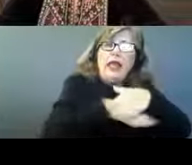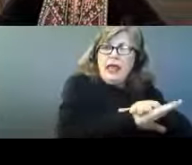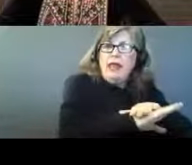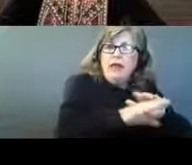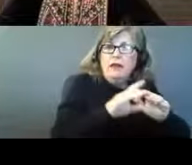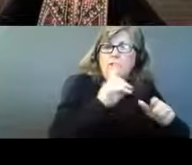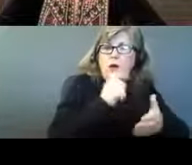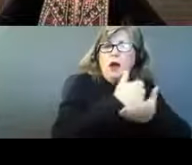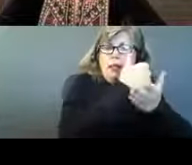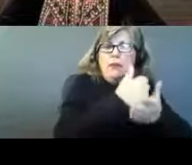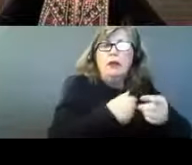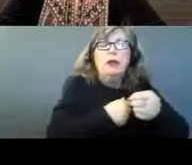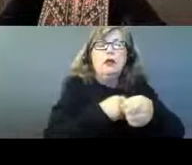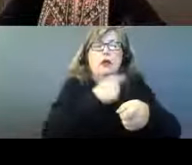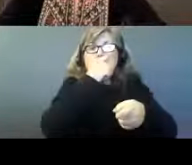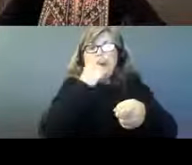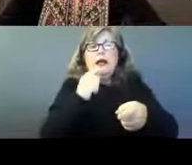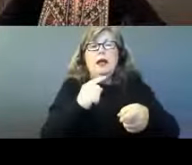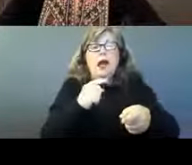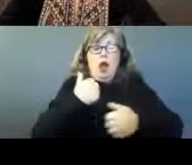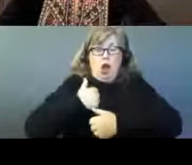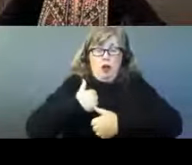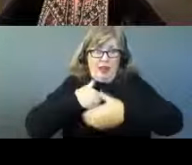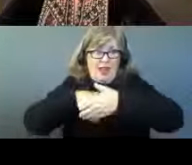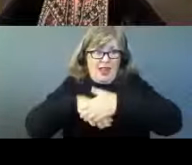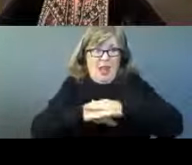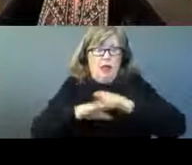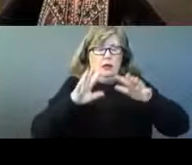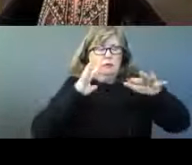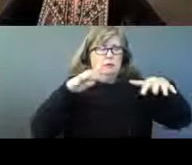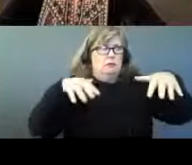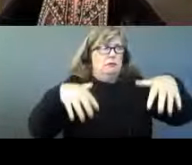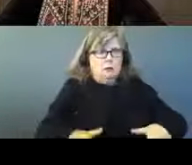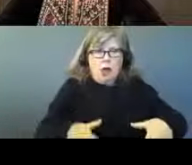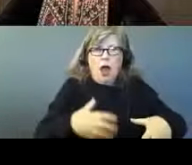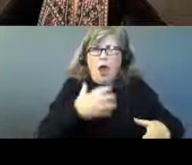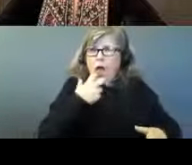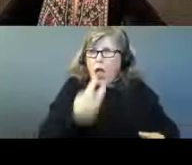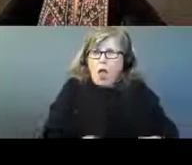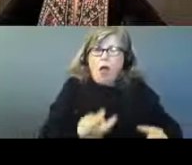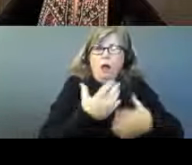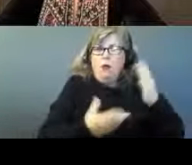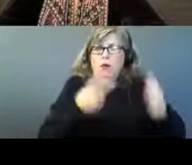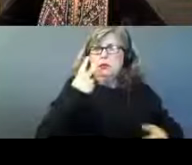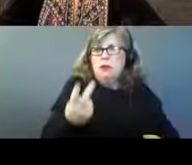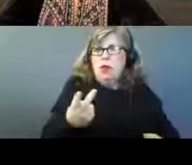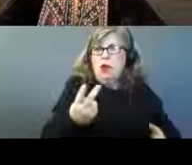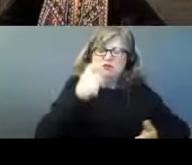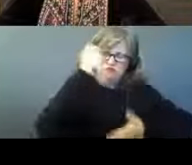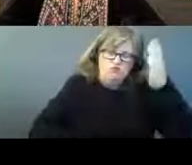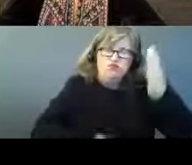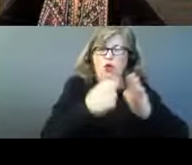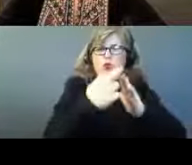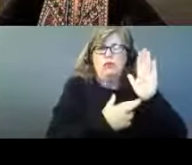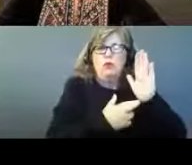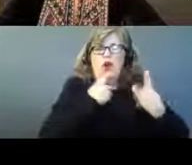much that they wrote a scathing report on their experiences. A year ago, I doubt any Canadian would